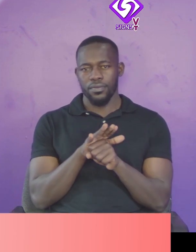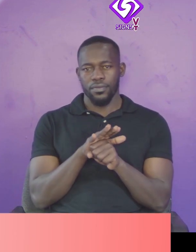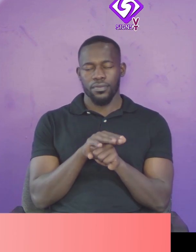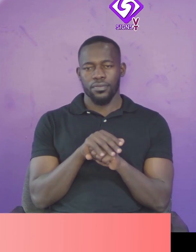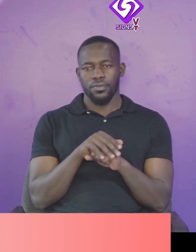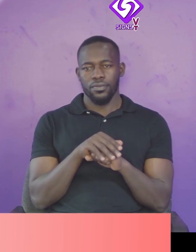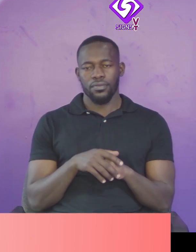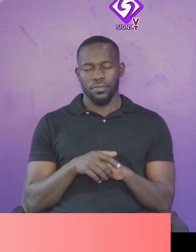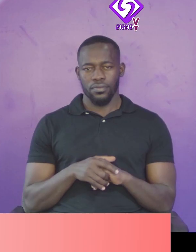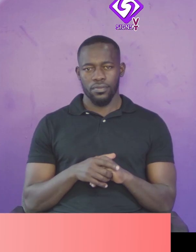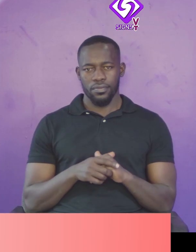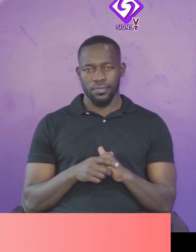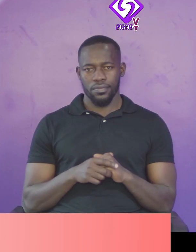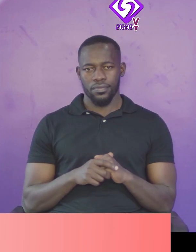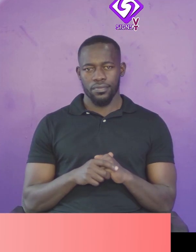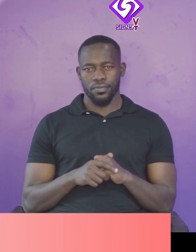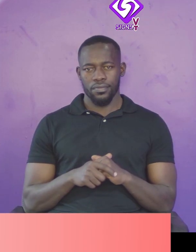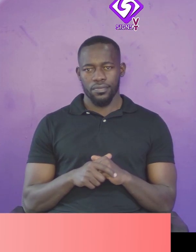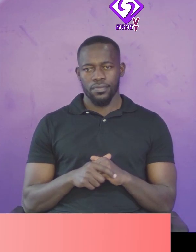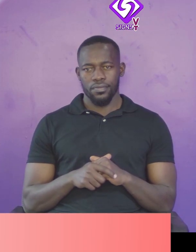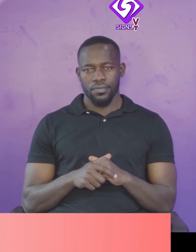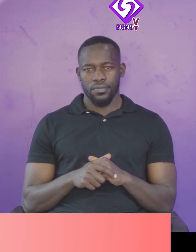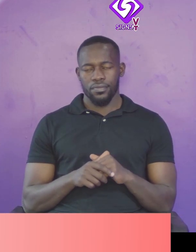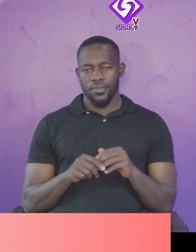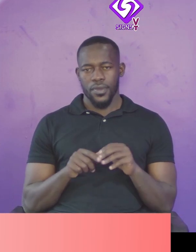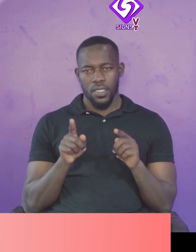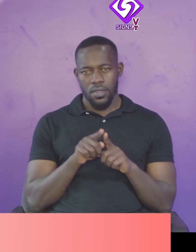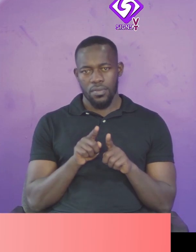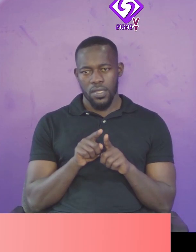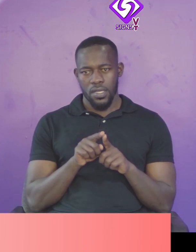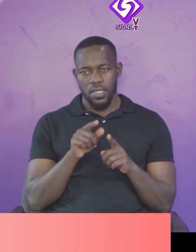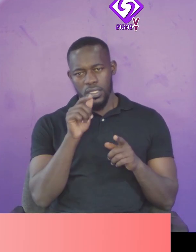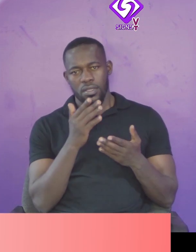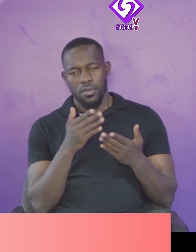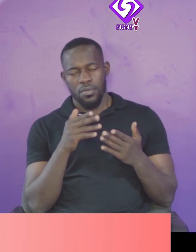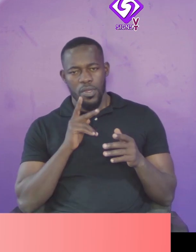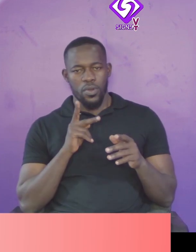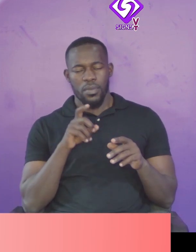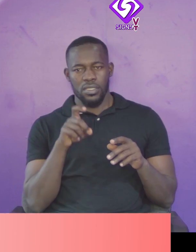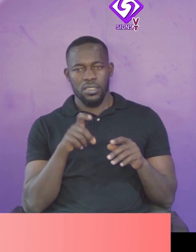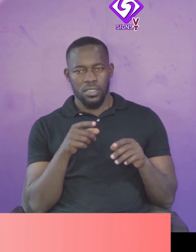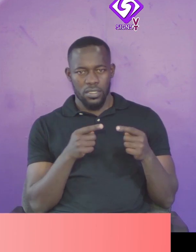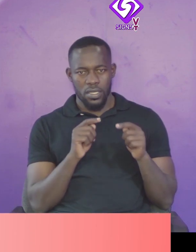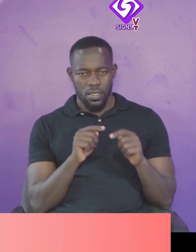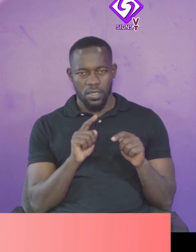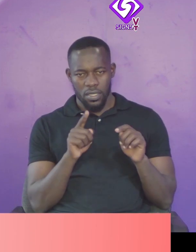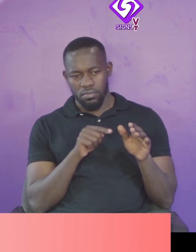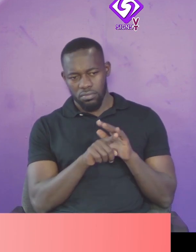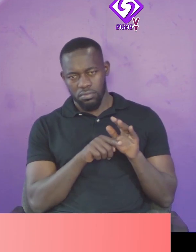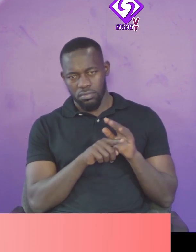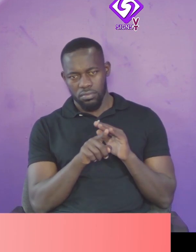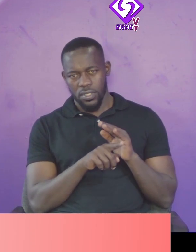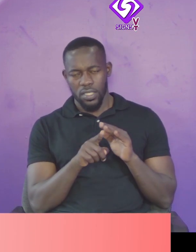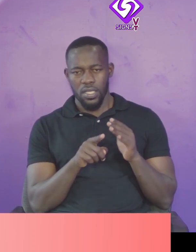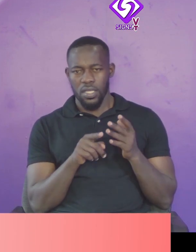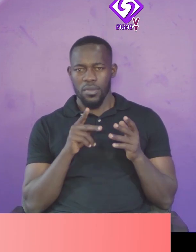sometimes you find that even the fans have to squeeze because no one will stay